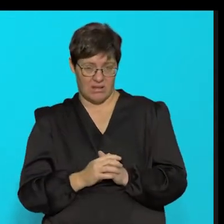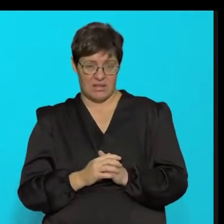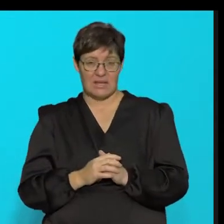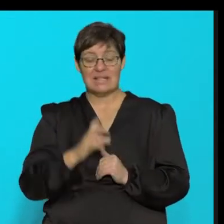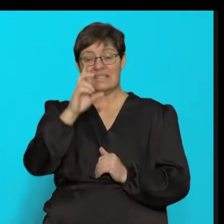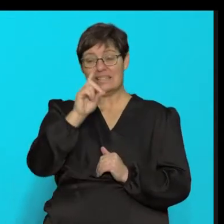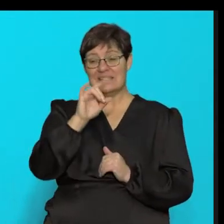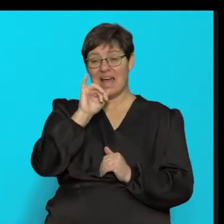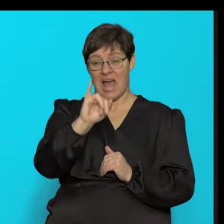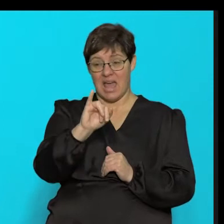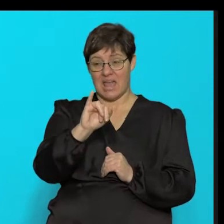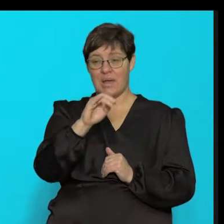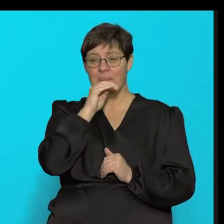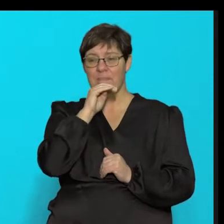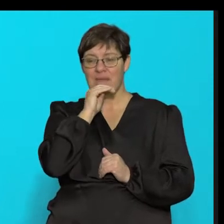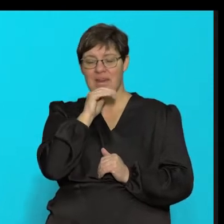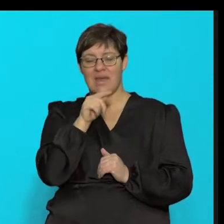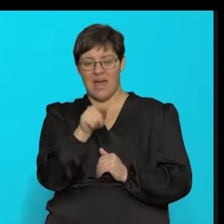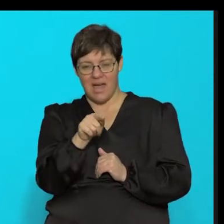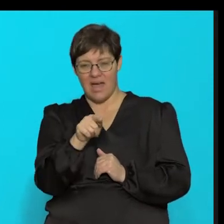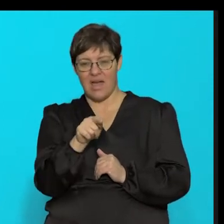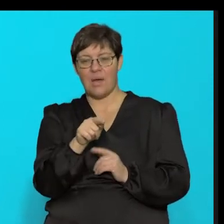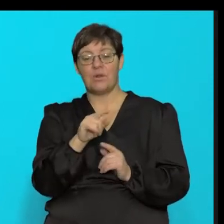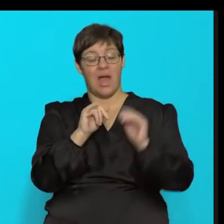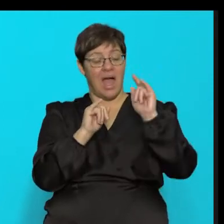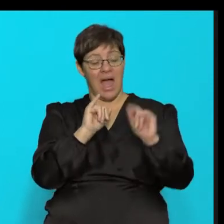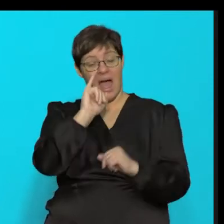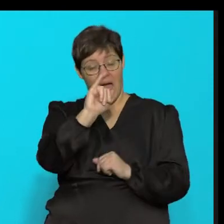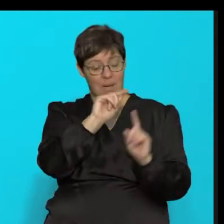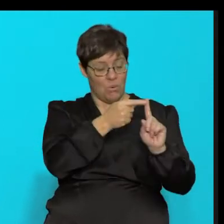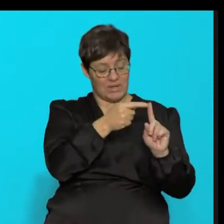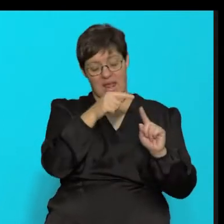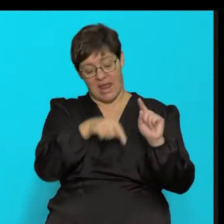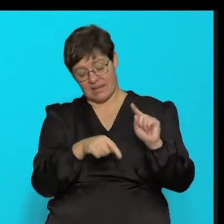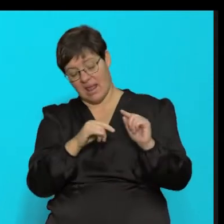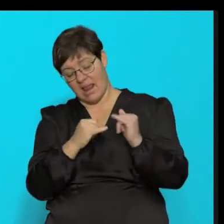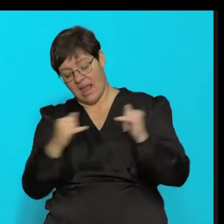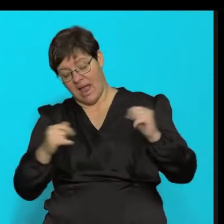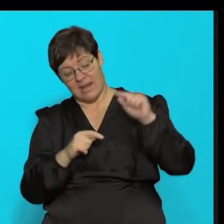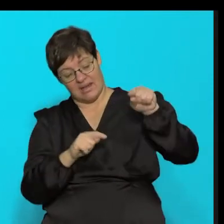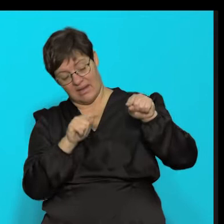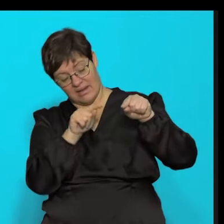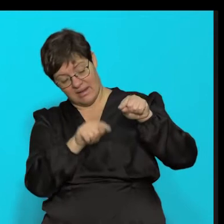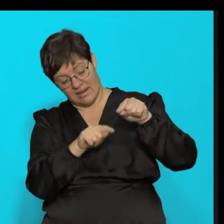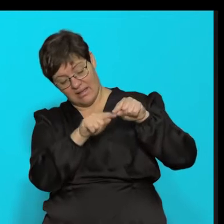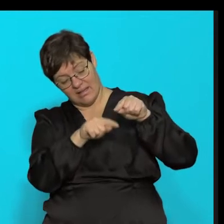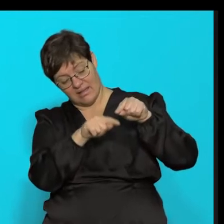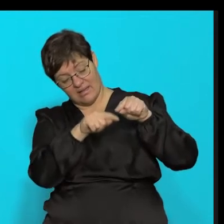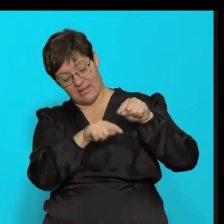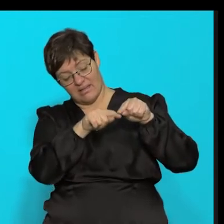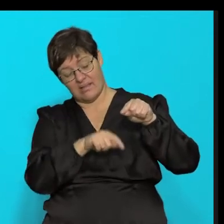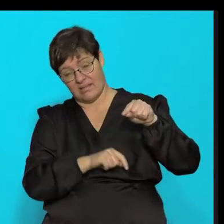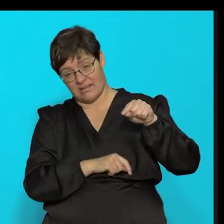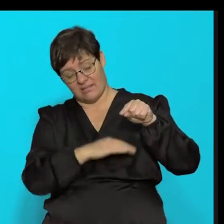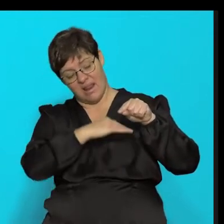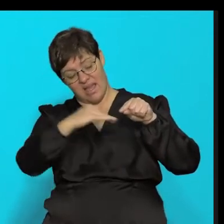So di is the vertical distance between the ith point and the line. That's what we're trying to do.